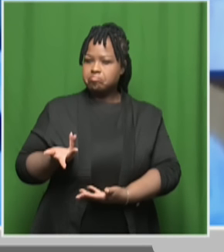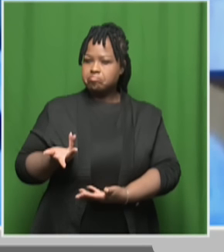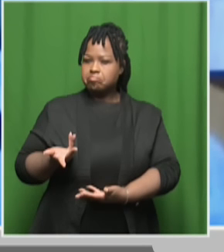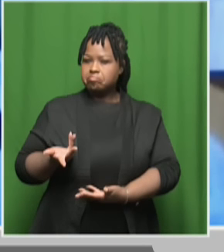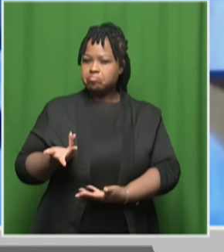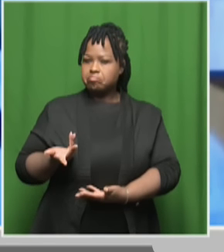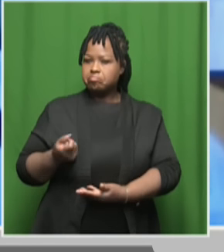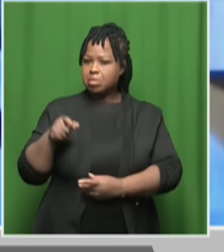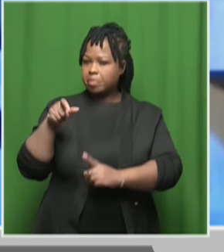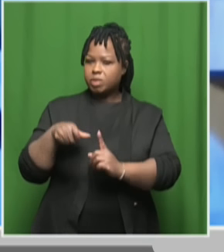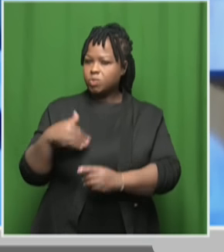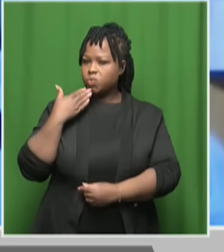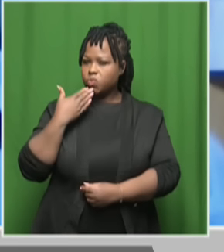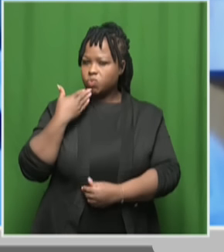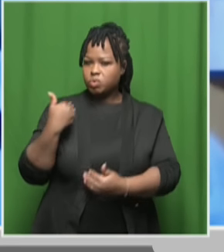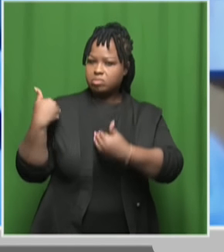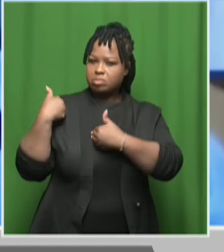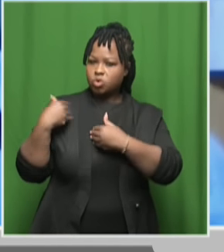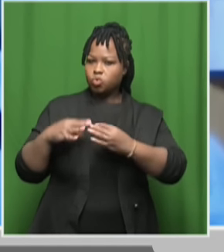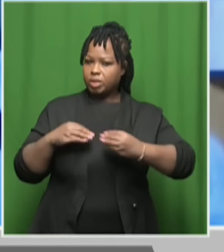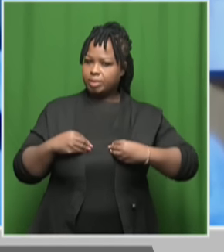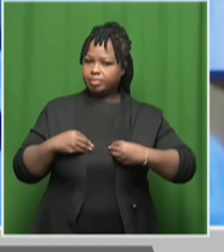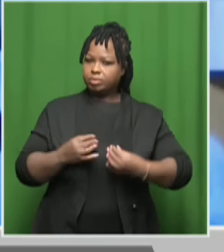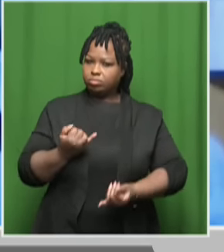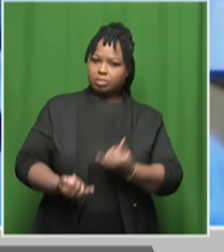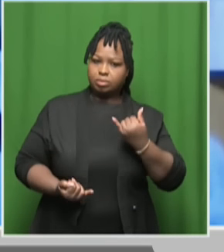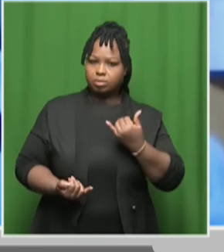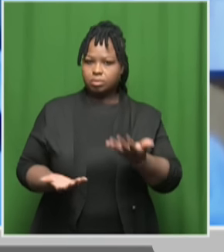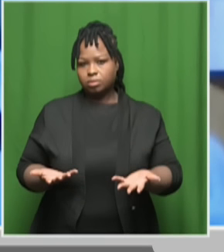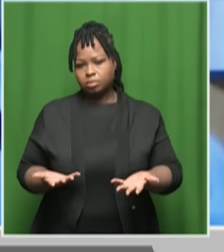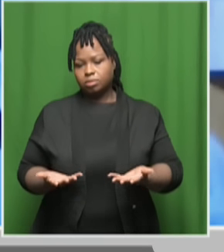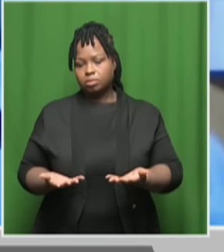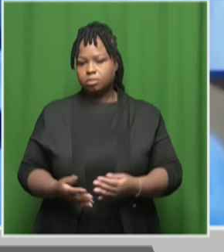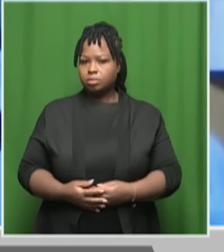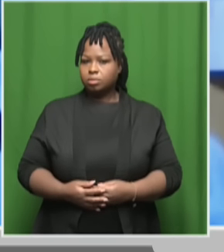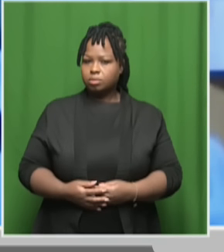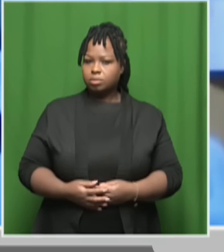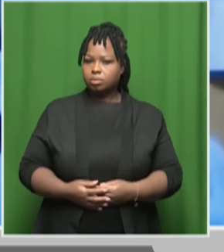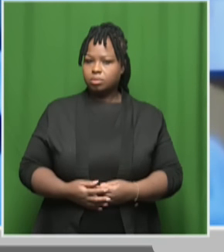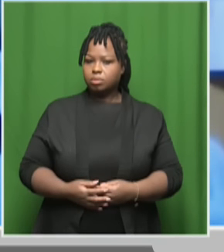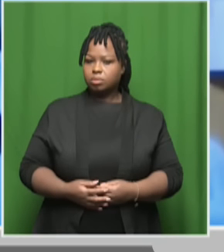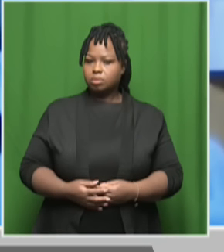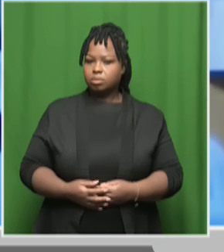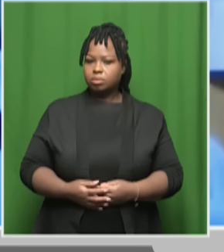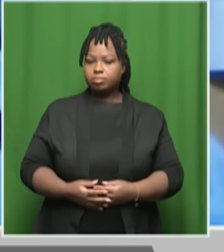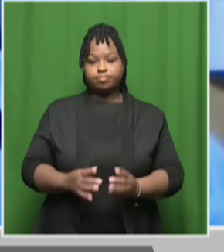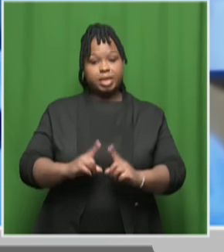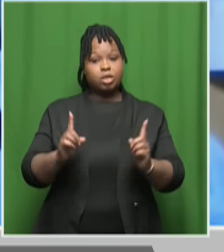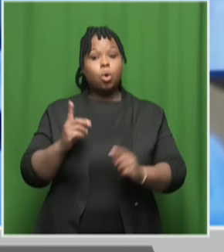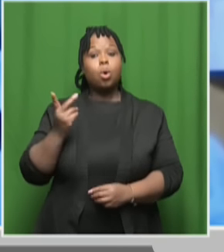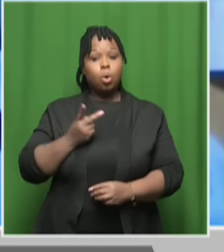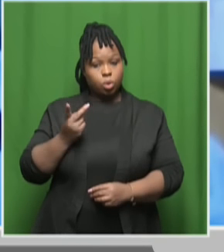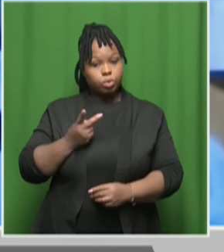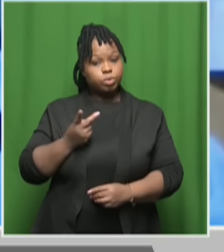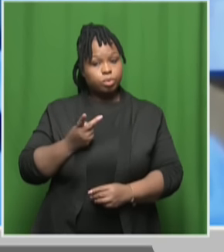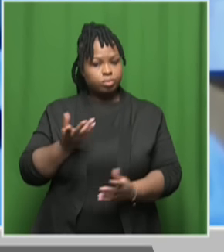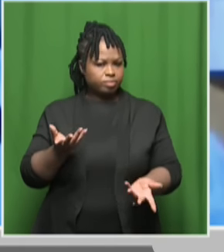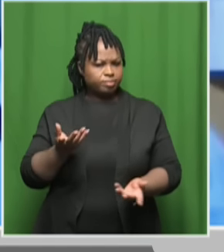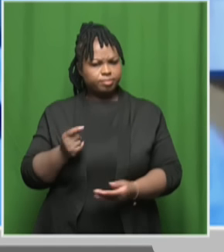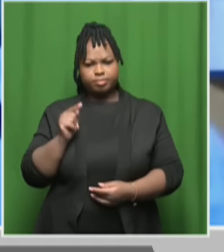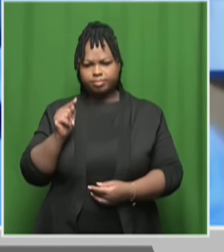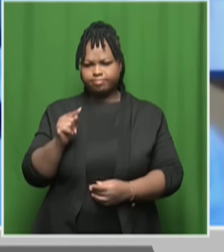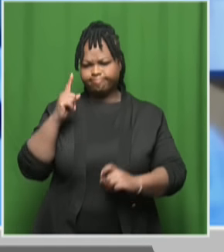no one is taking accountability from what I can glean at the offset. And